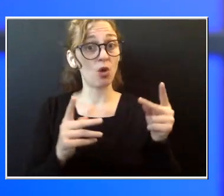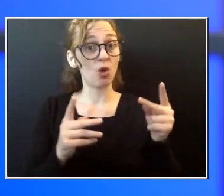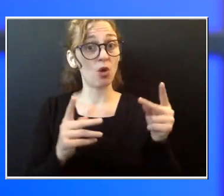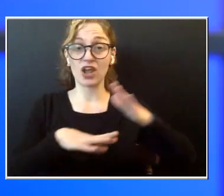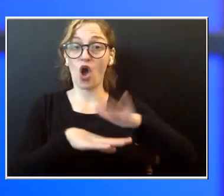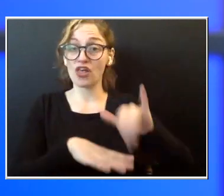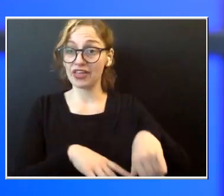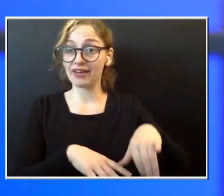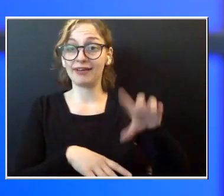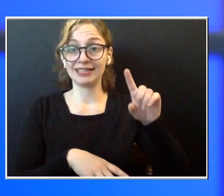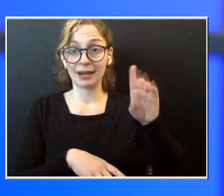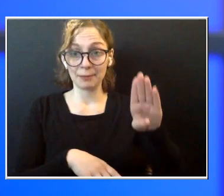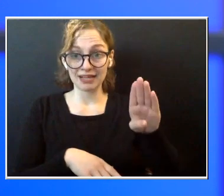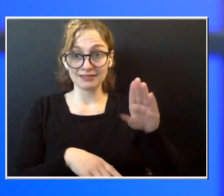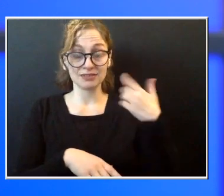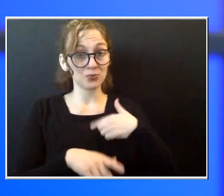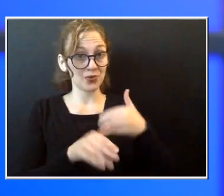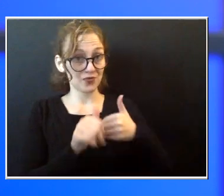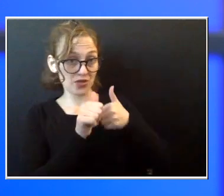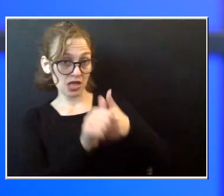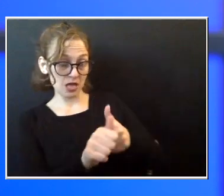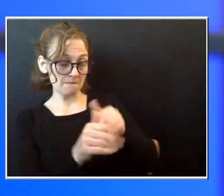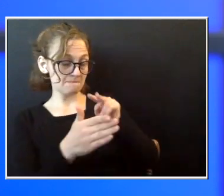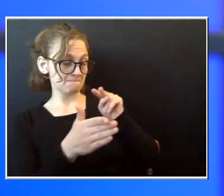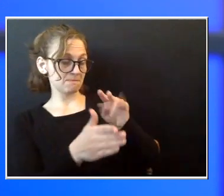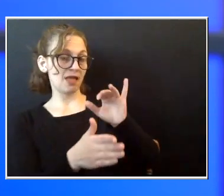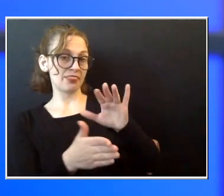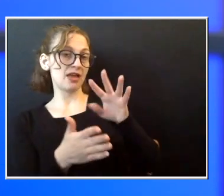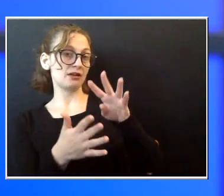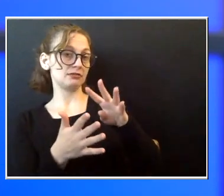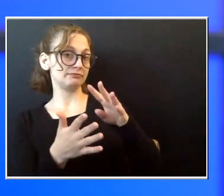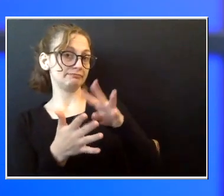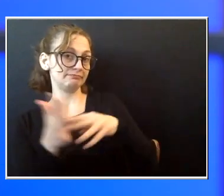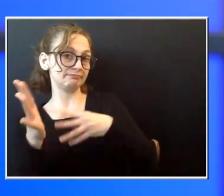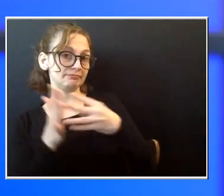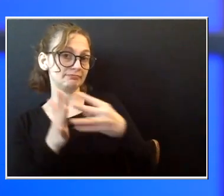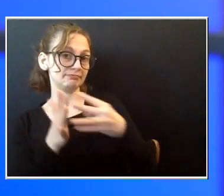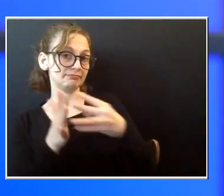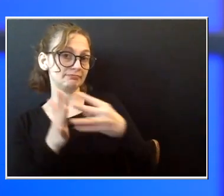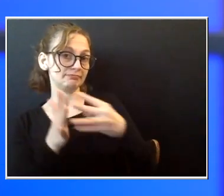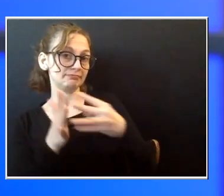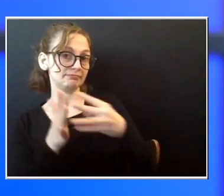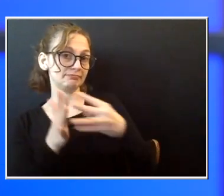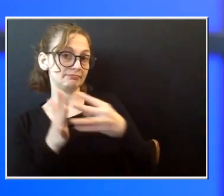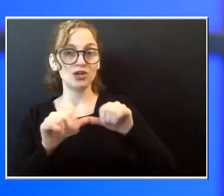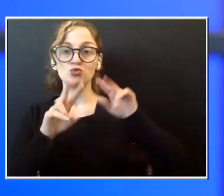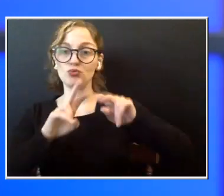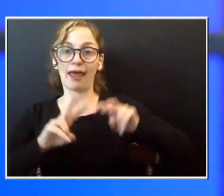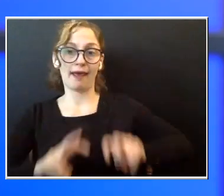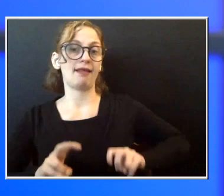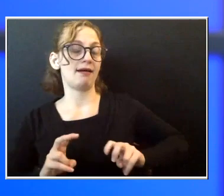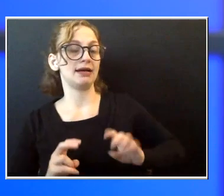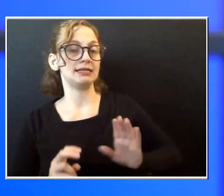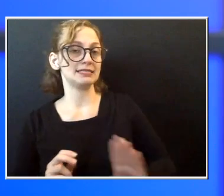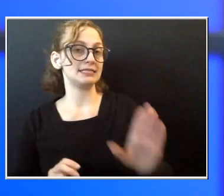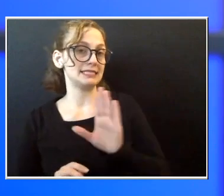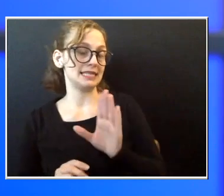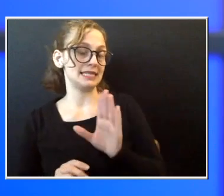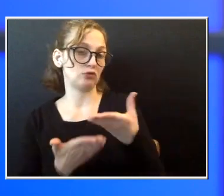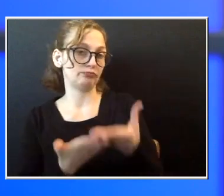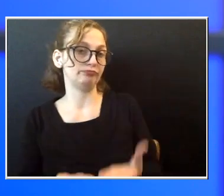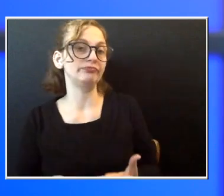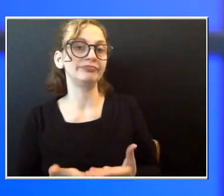and these data sets are basically analyzed on a continuous basis, together with the genomic data